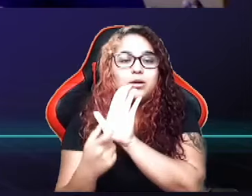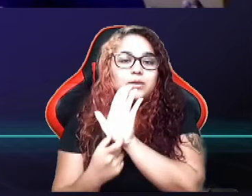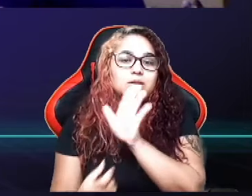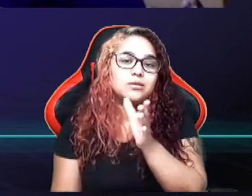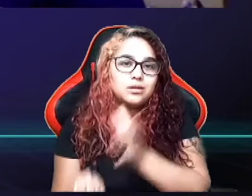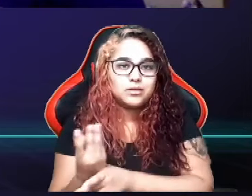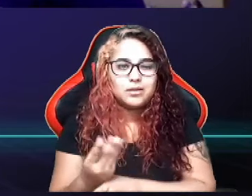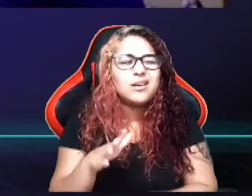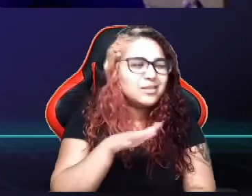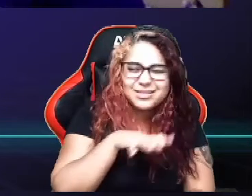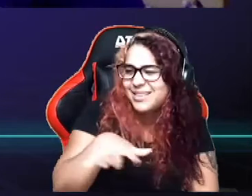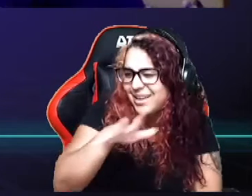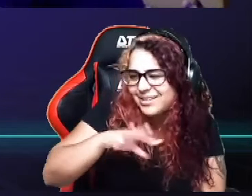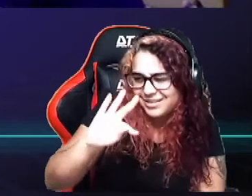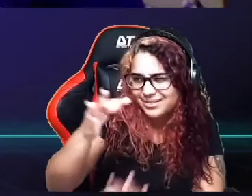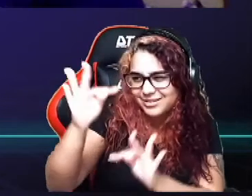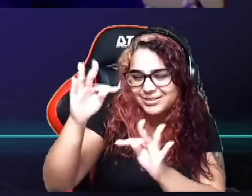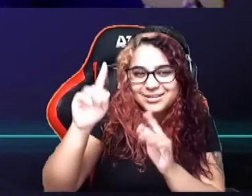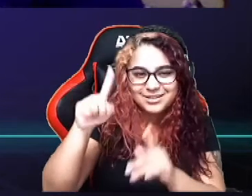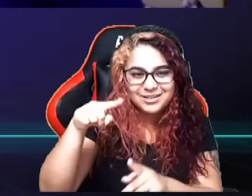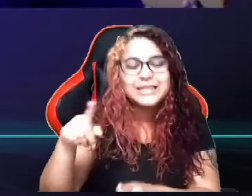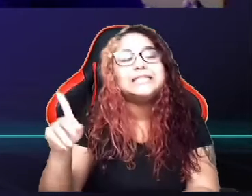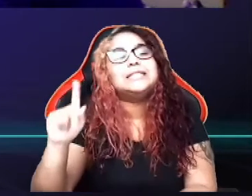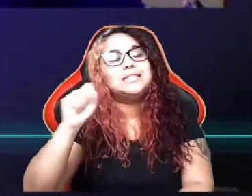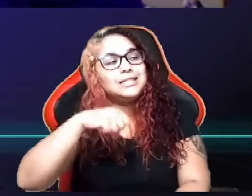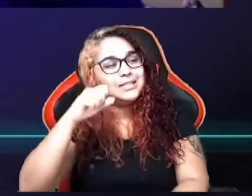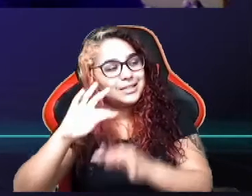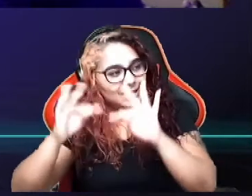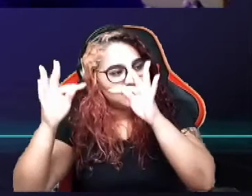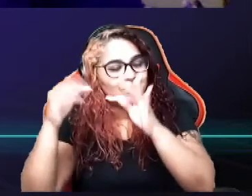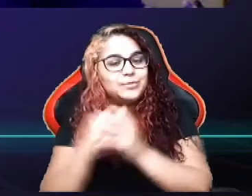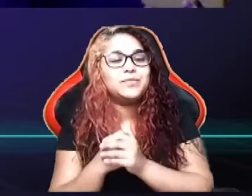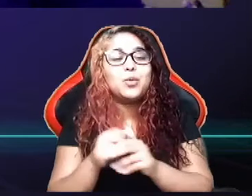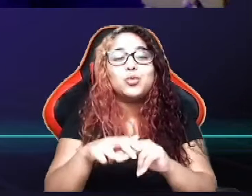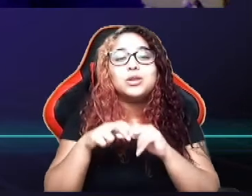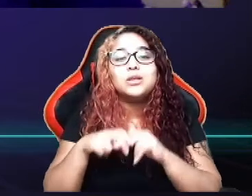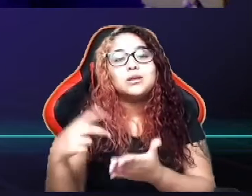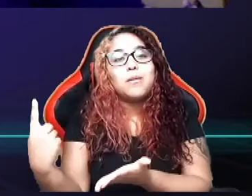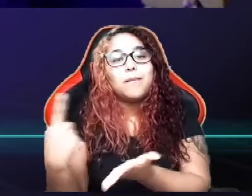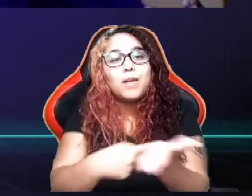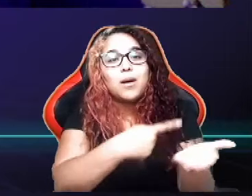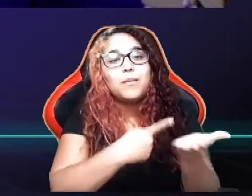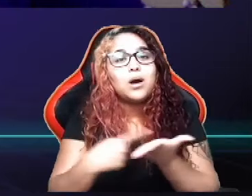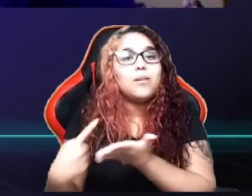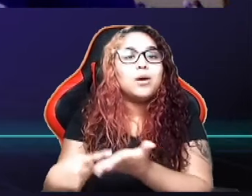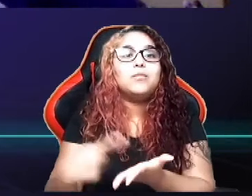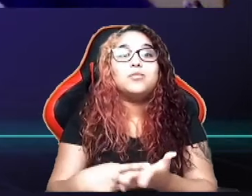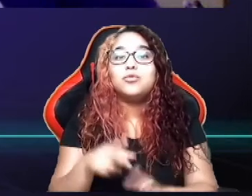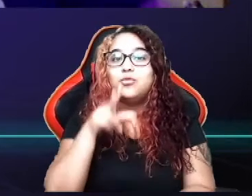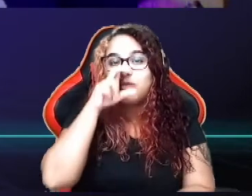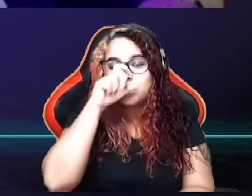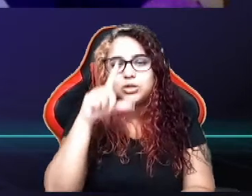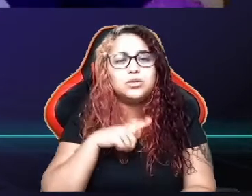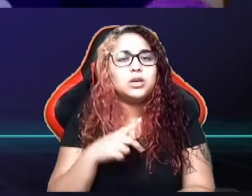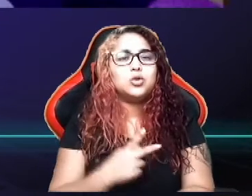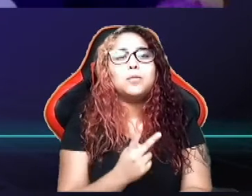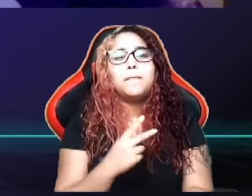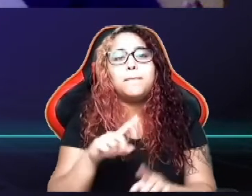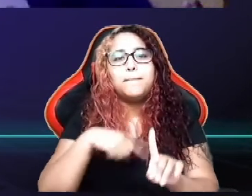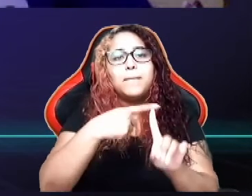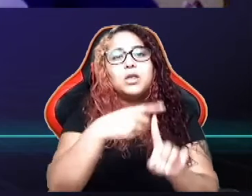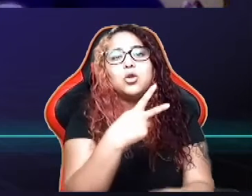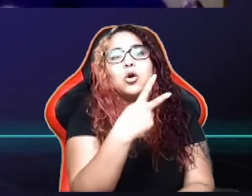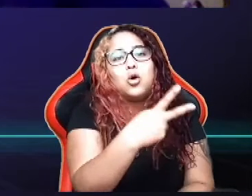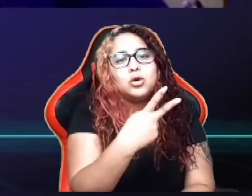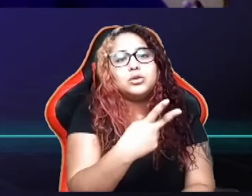real programming, right? The tech side, that's right. So that's why it makes for such a powerful combination. I have